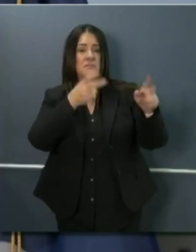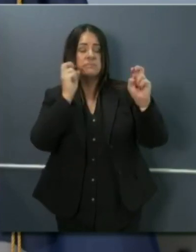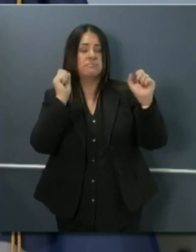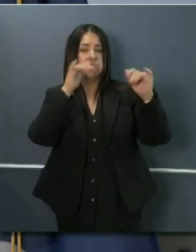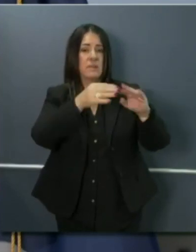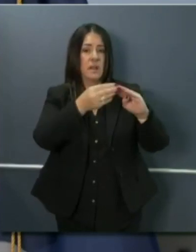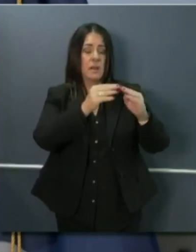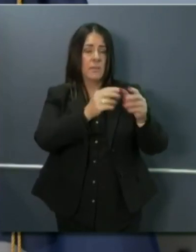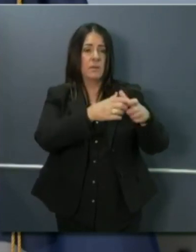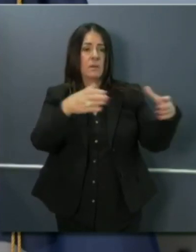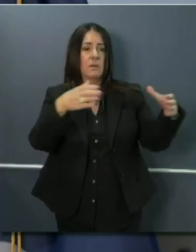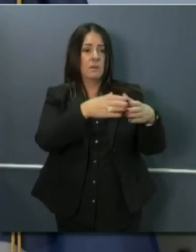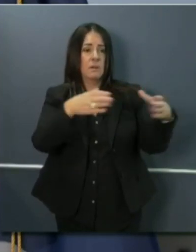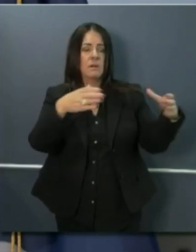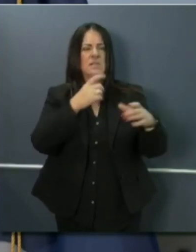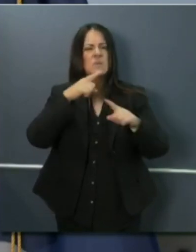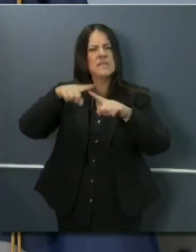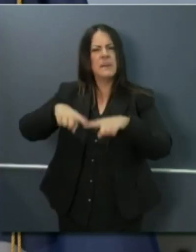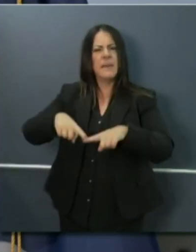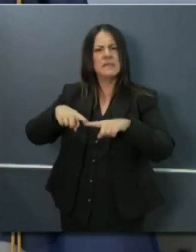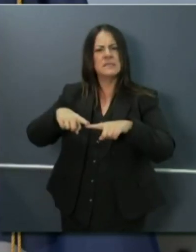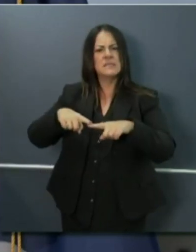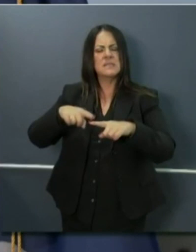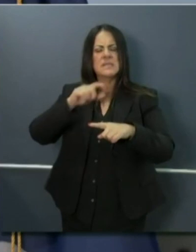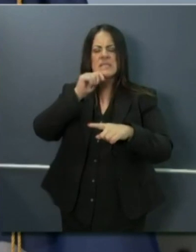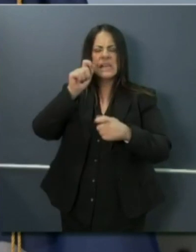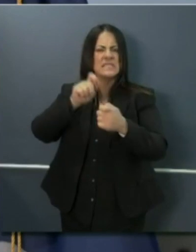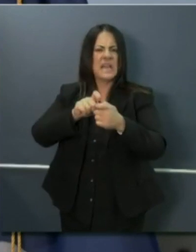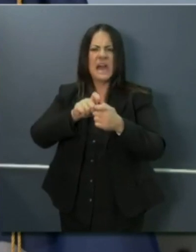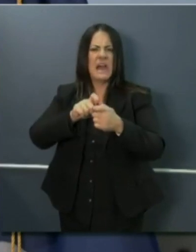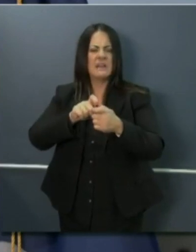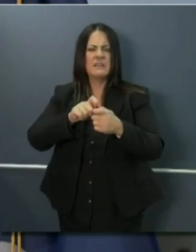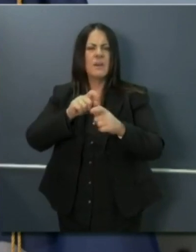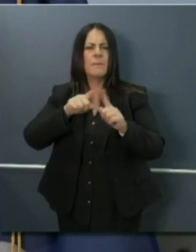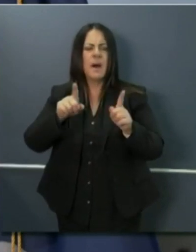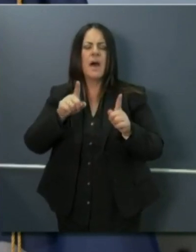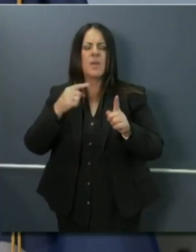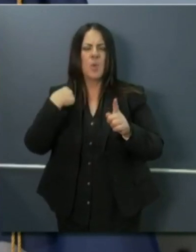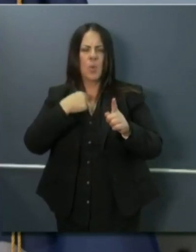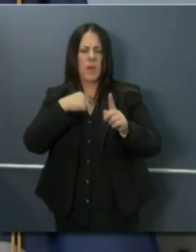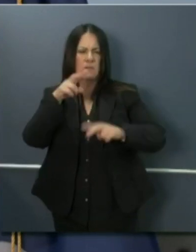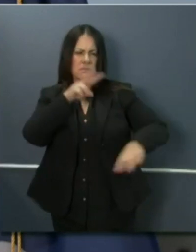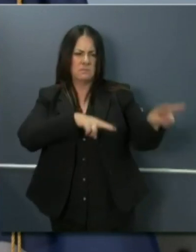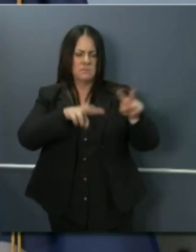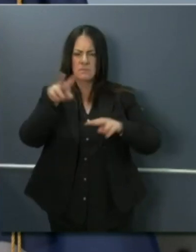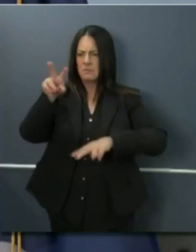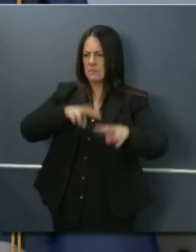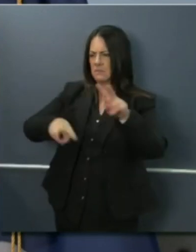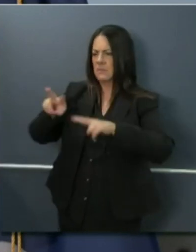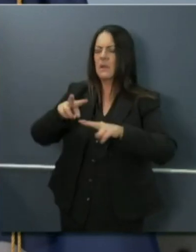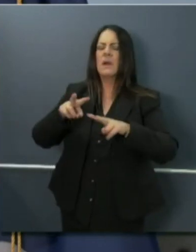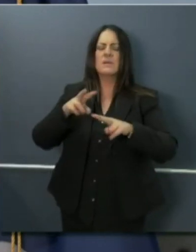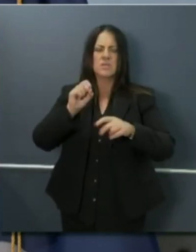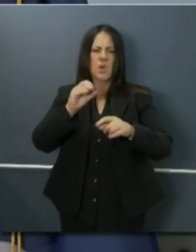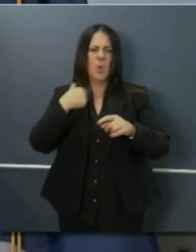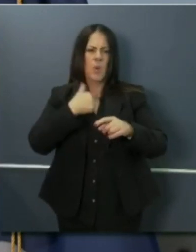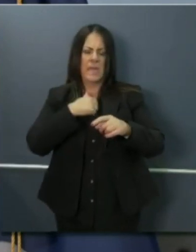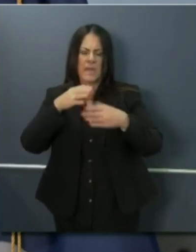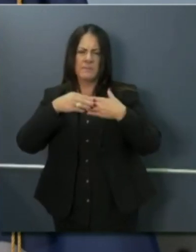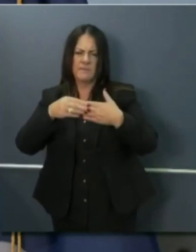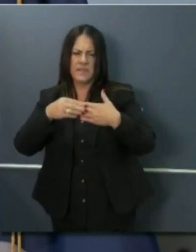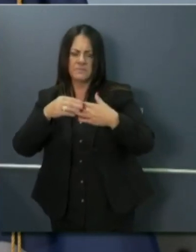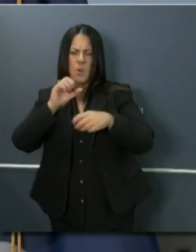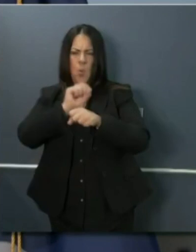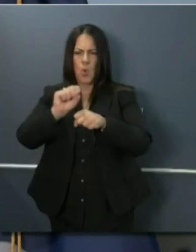not specifically outlined to the number, but it does give us the flexibility and room to work within